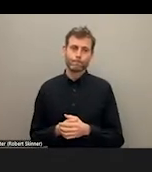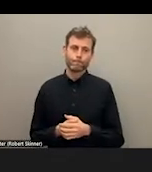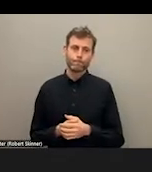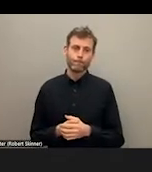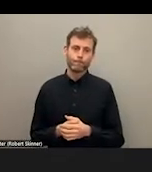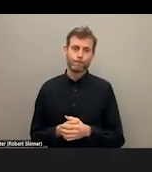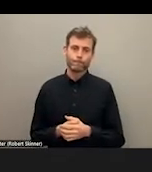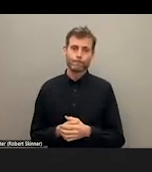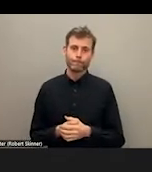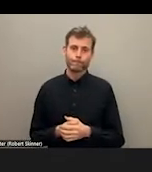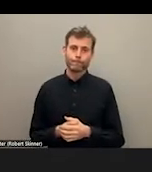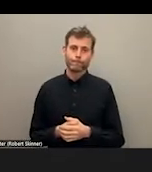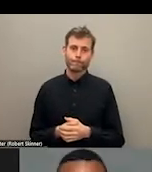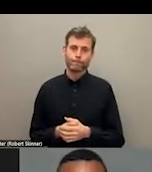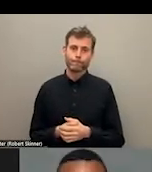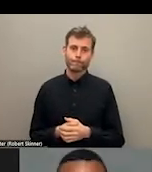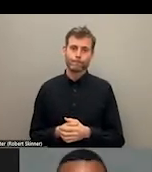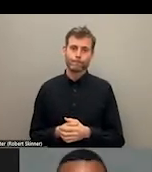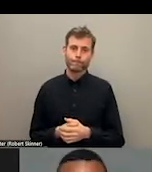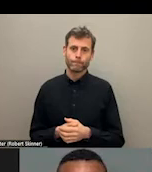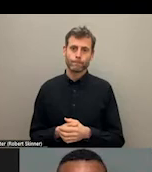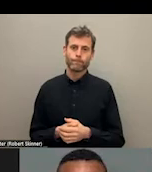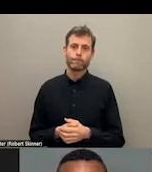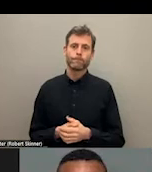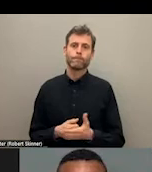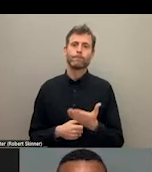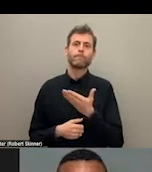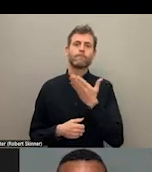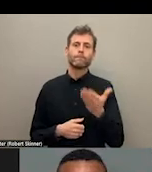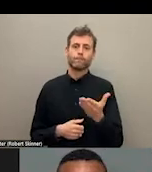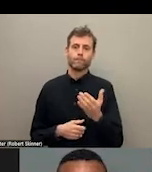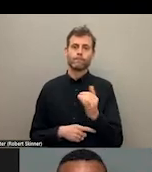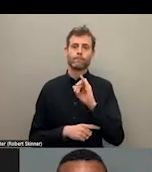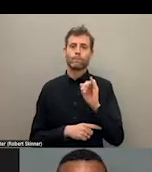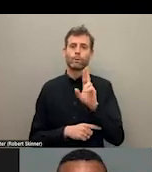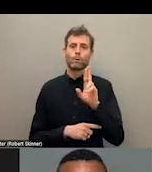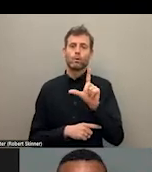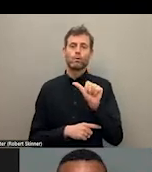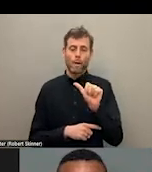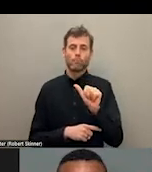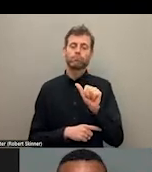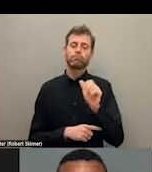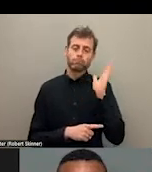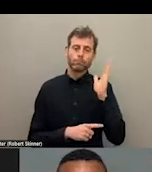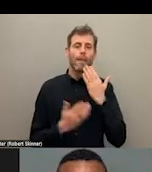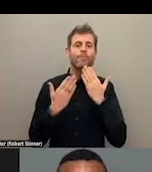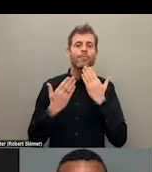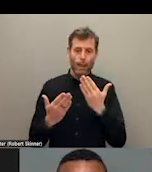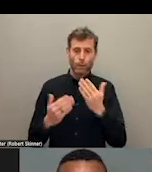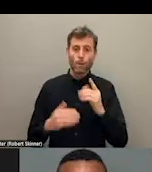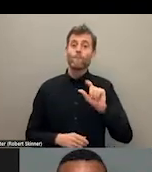Thanks so much for that. And now we're going to move on to our first panelist. If I can turn to you